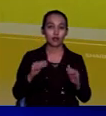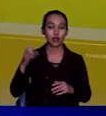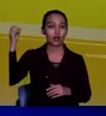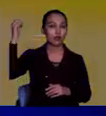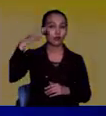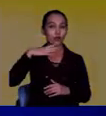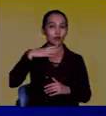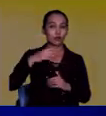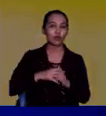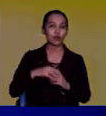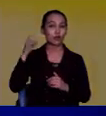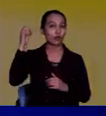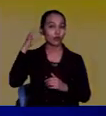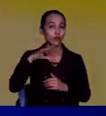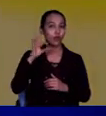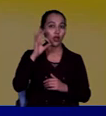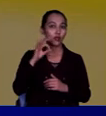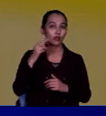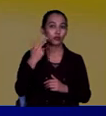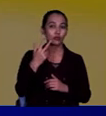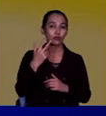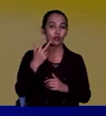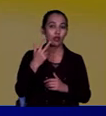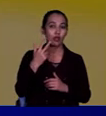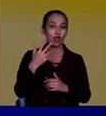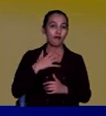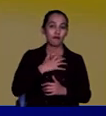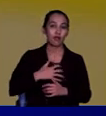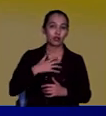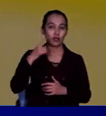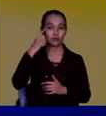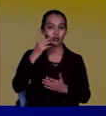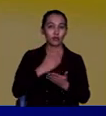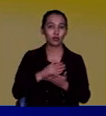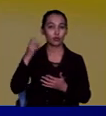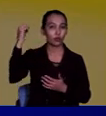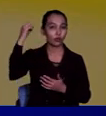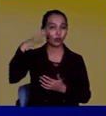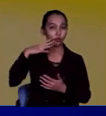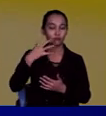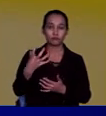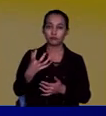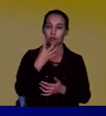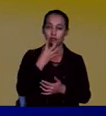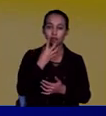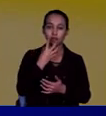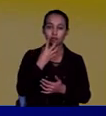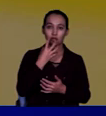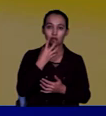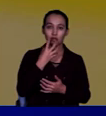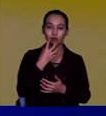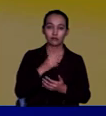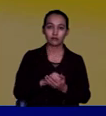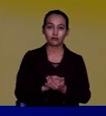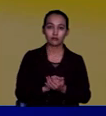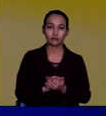quyosh. Quyosh haqida 3 muhim ma'lumotlar. Bilasiz, quyosh issiq jism